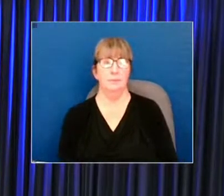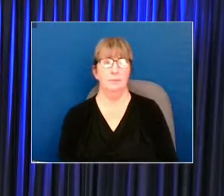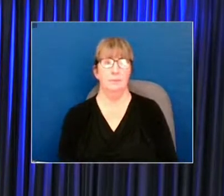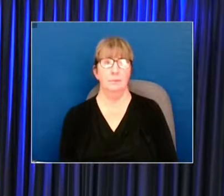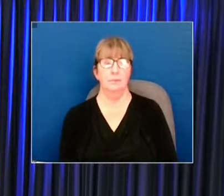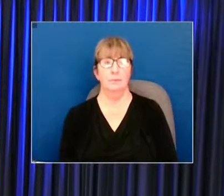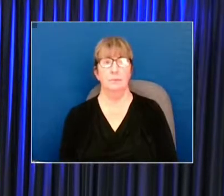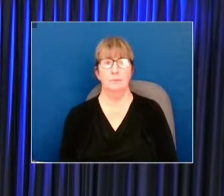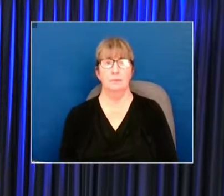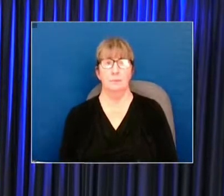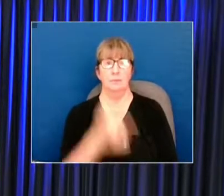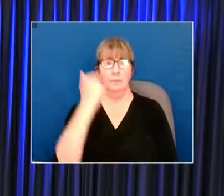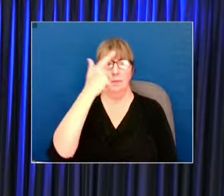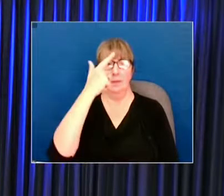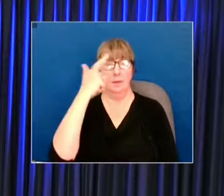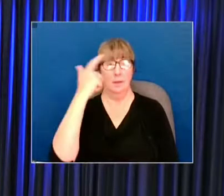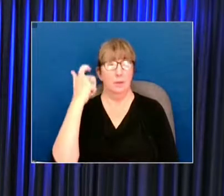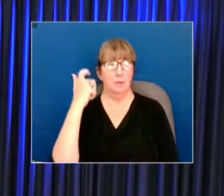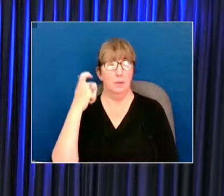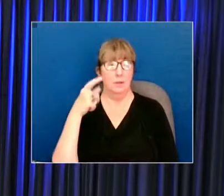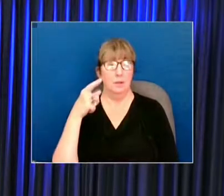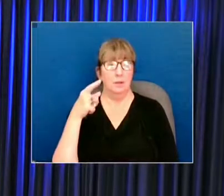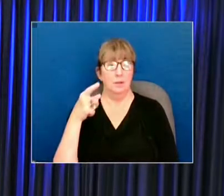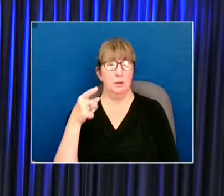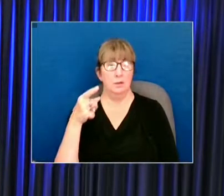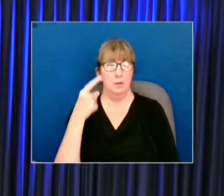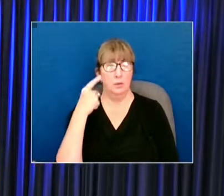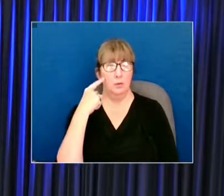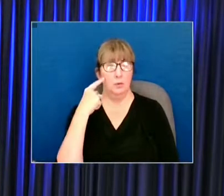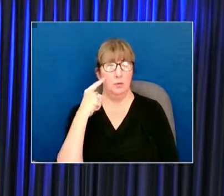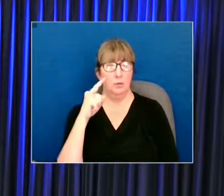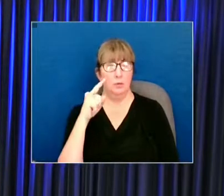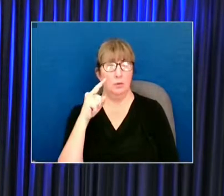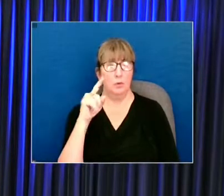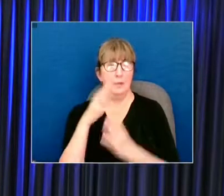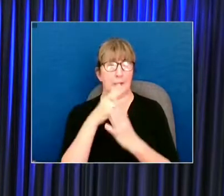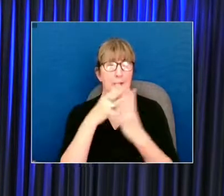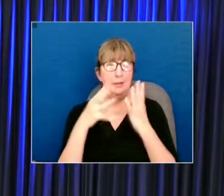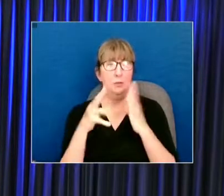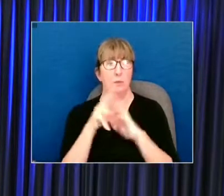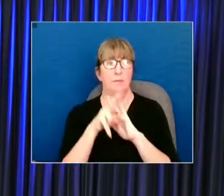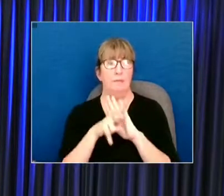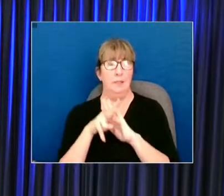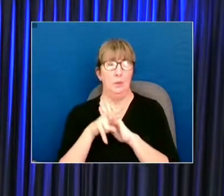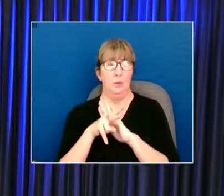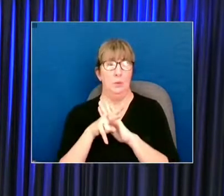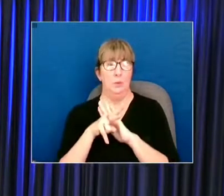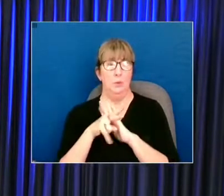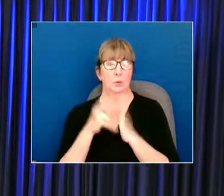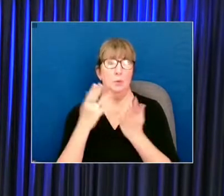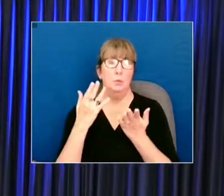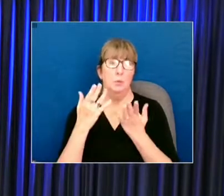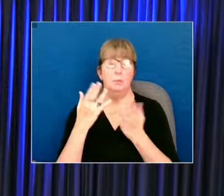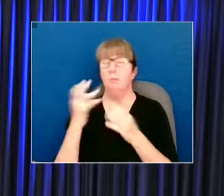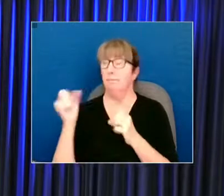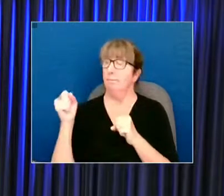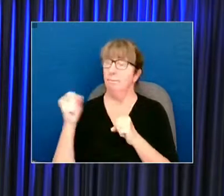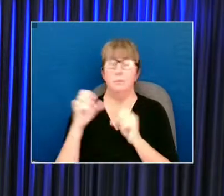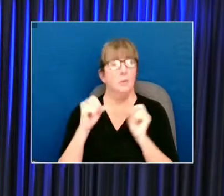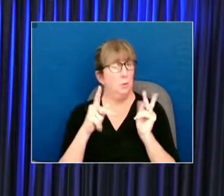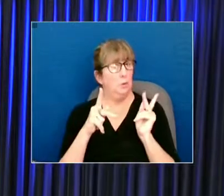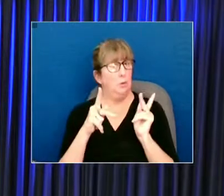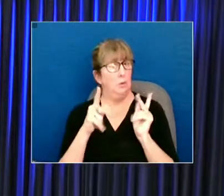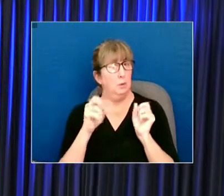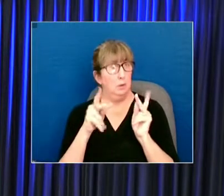Because the persistent stream key is for scheduled videos. So that may be the issue. Yeah. Okay. Is this